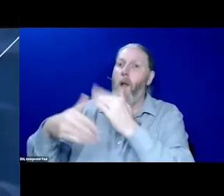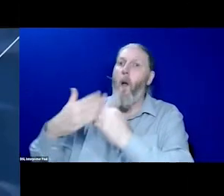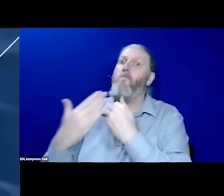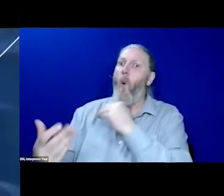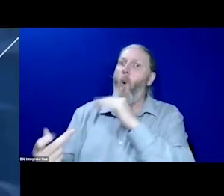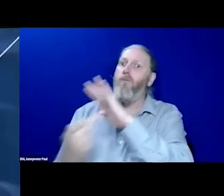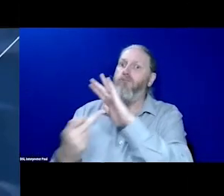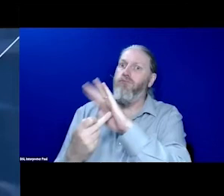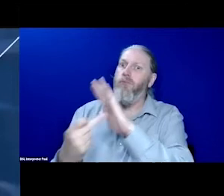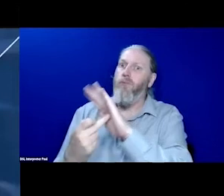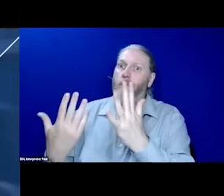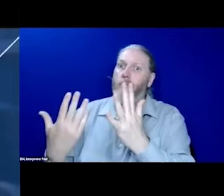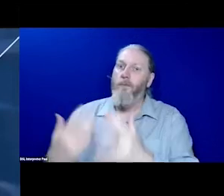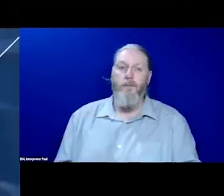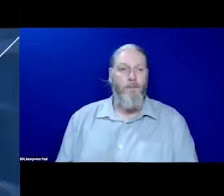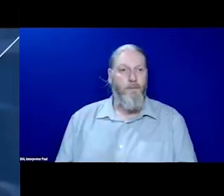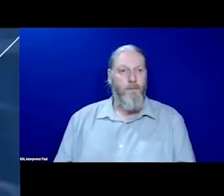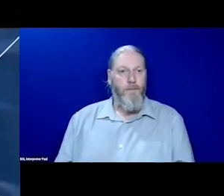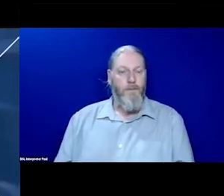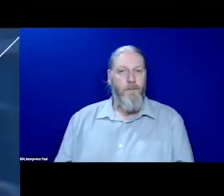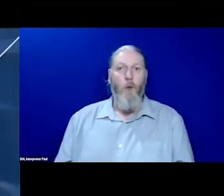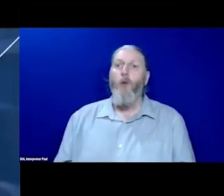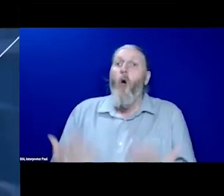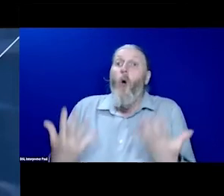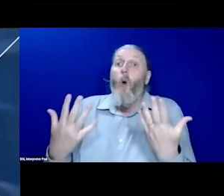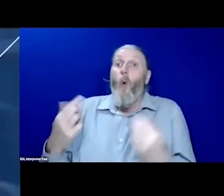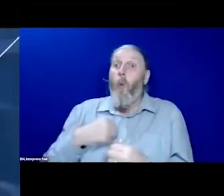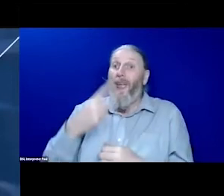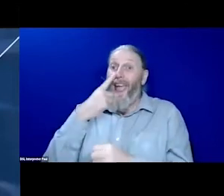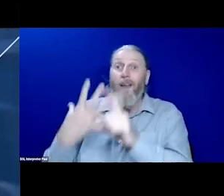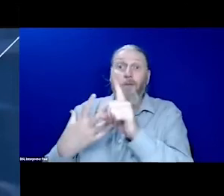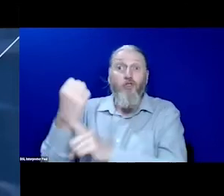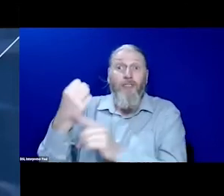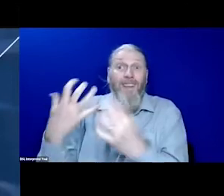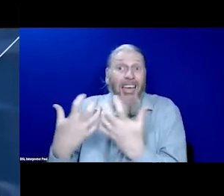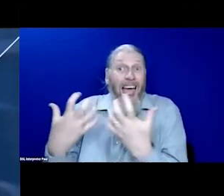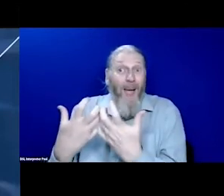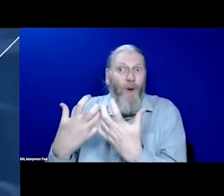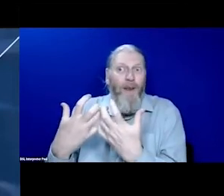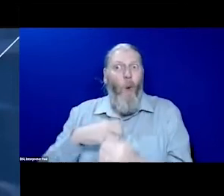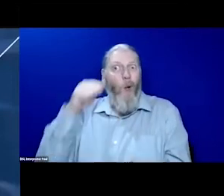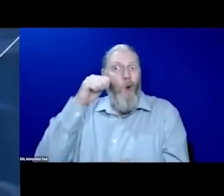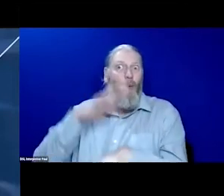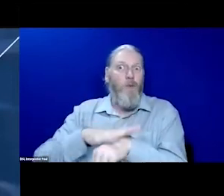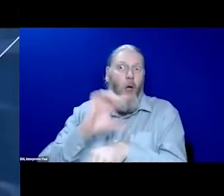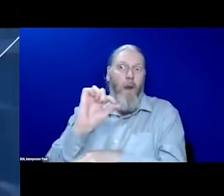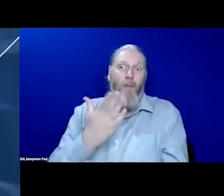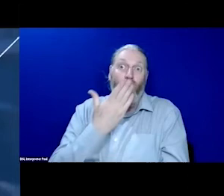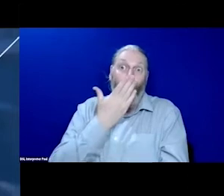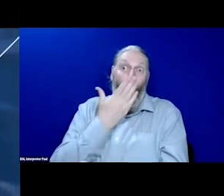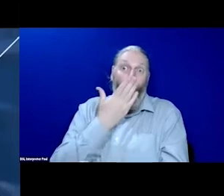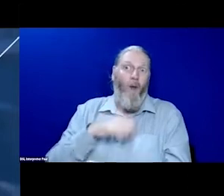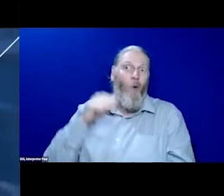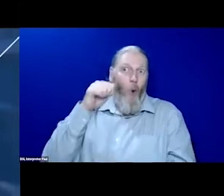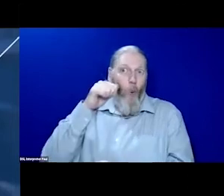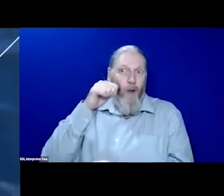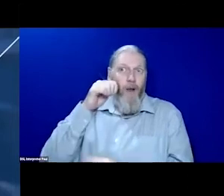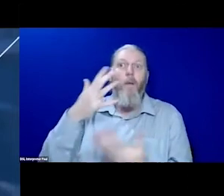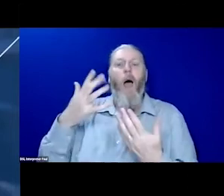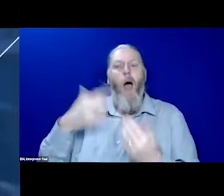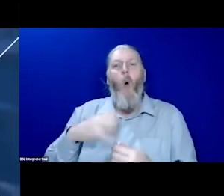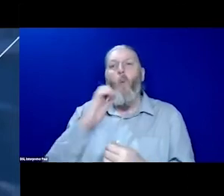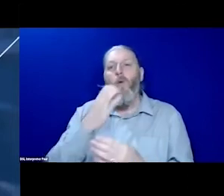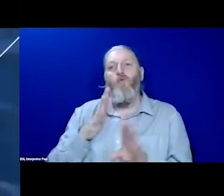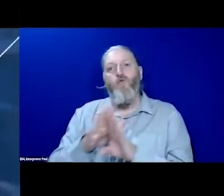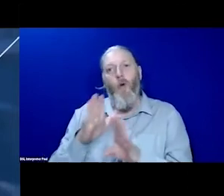Next slide. So how do we get there? I realize we're short on time, but I'm now going to try and outline what you can do.